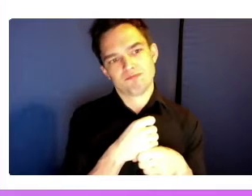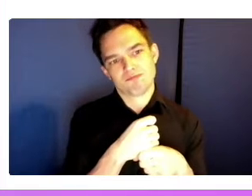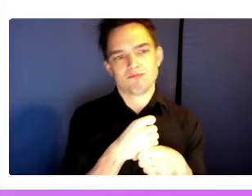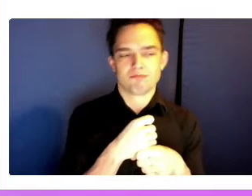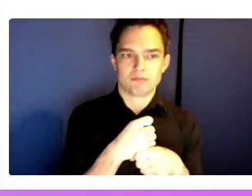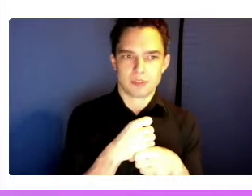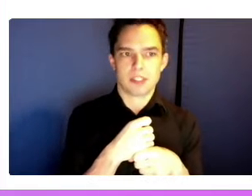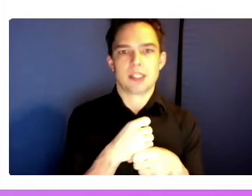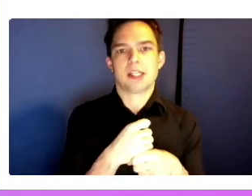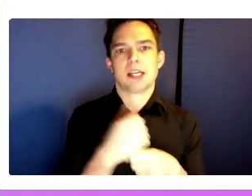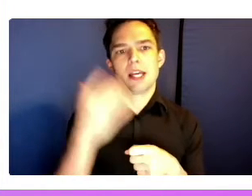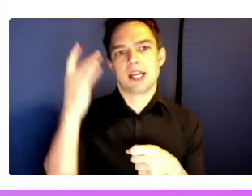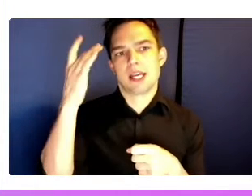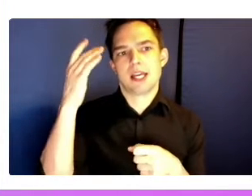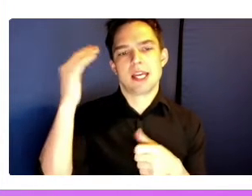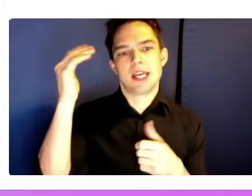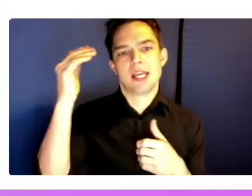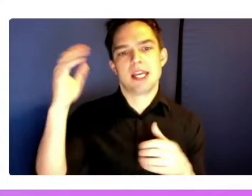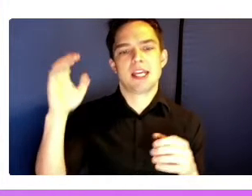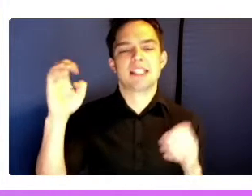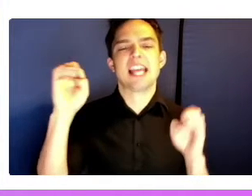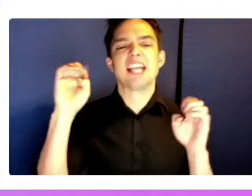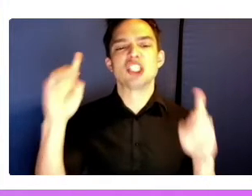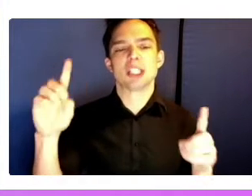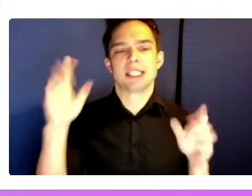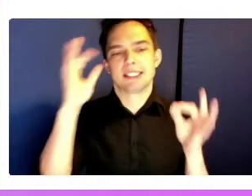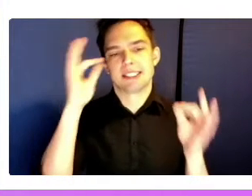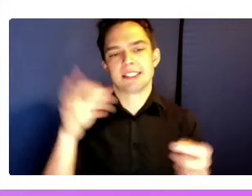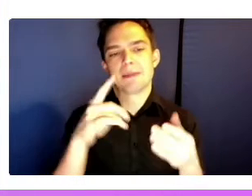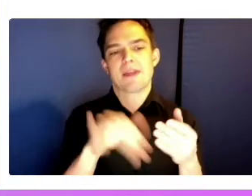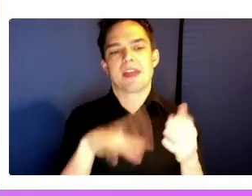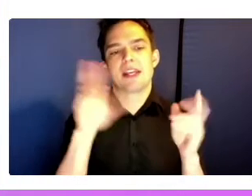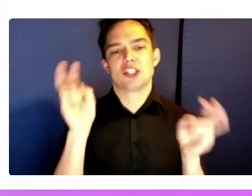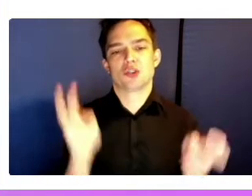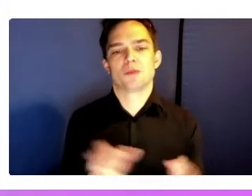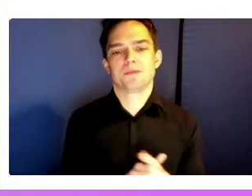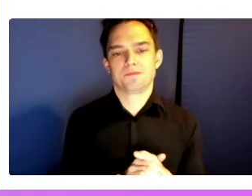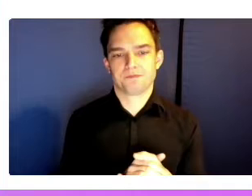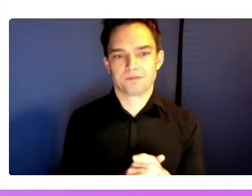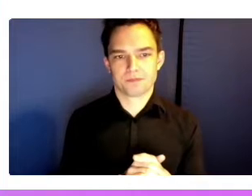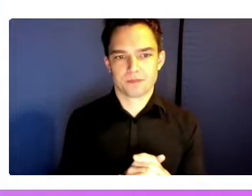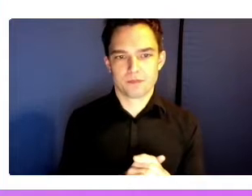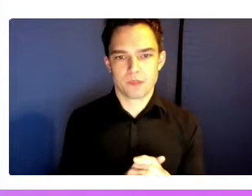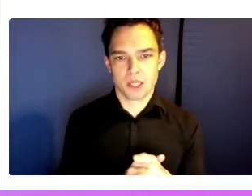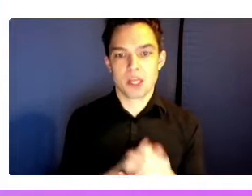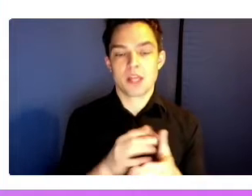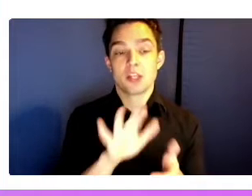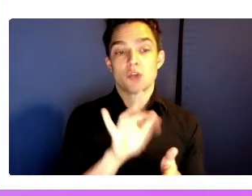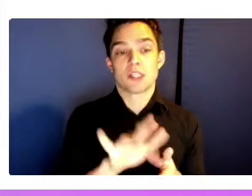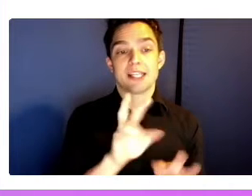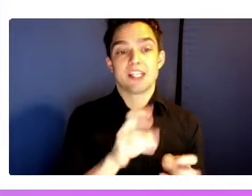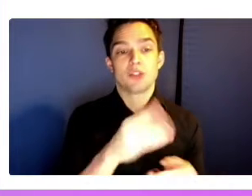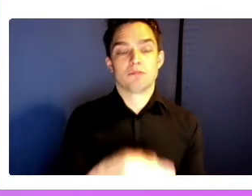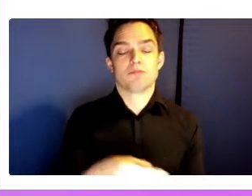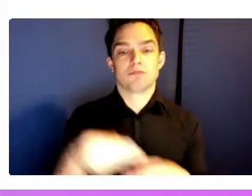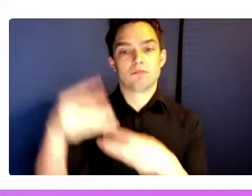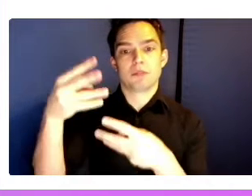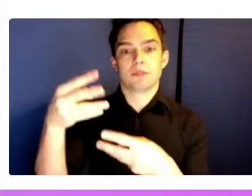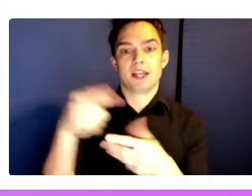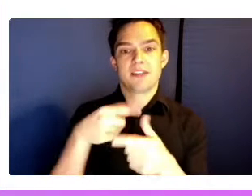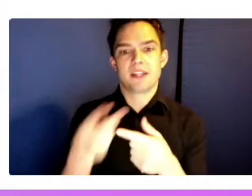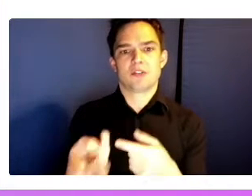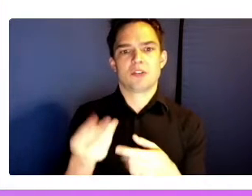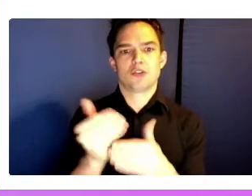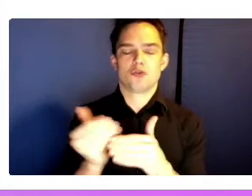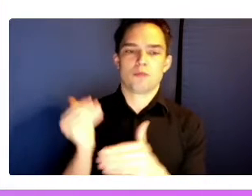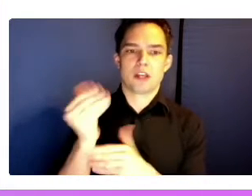an educated decision about the issue. And you click into the issue, and then suddenly I got too